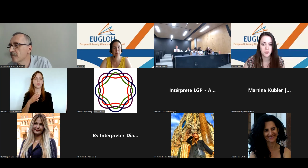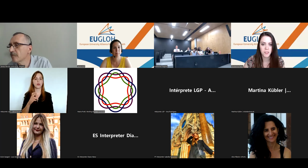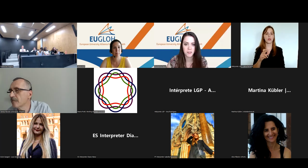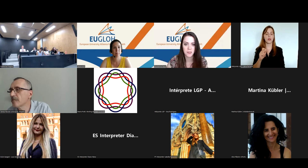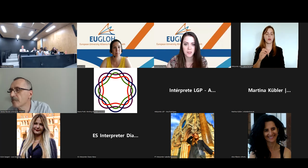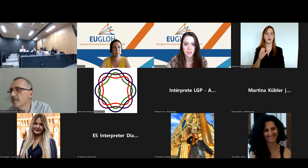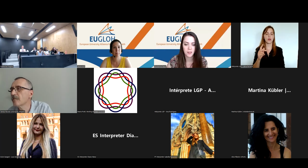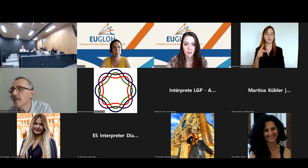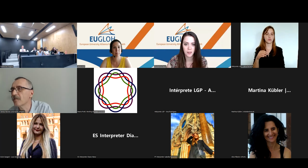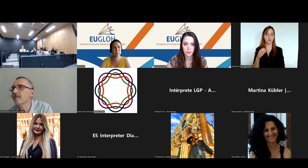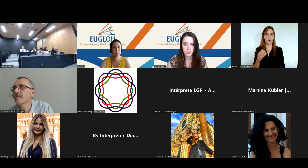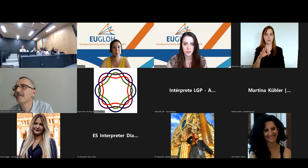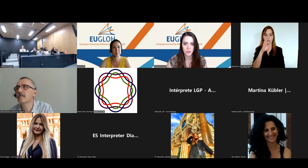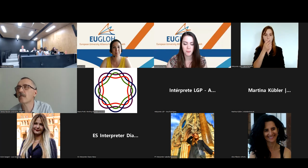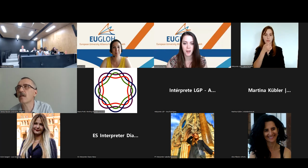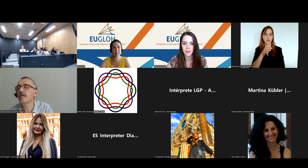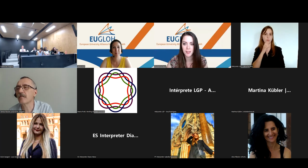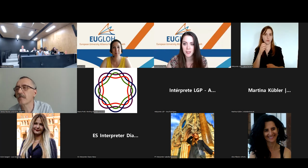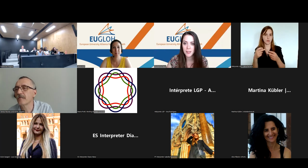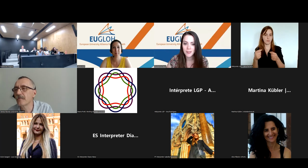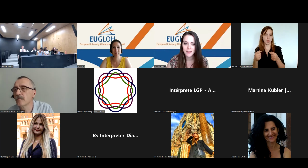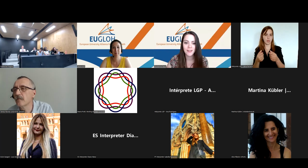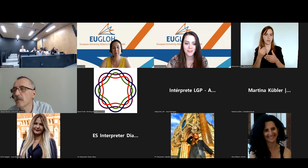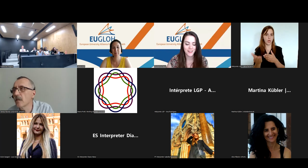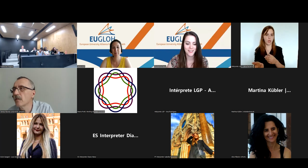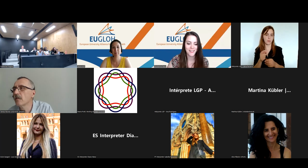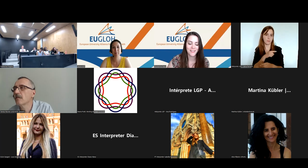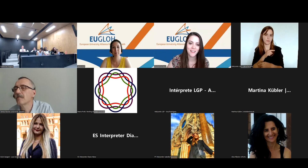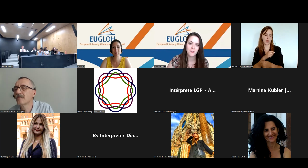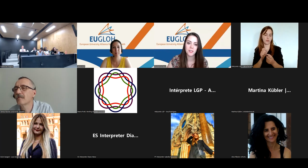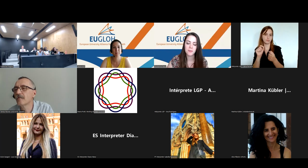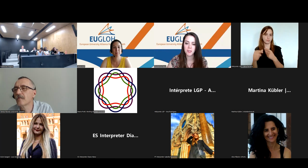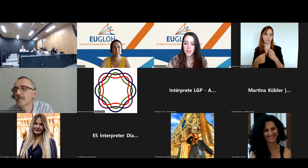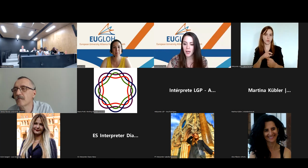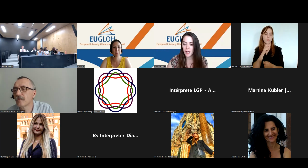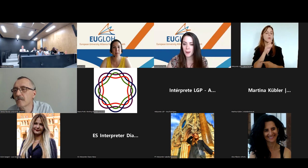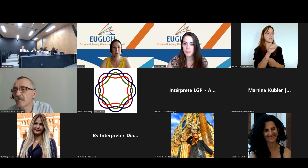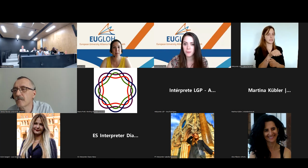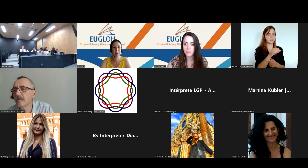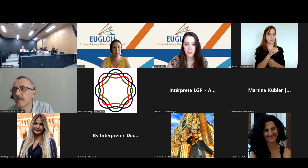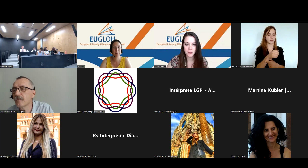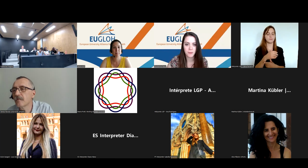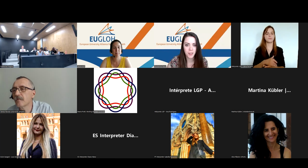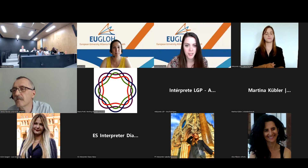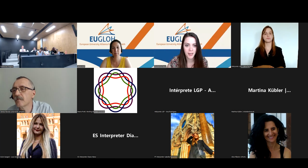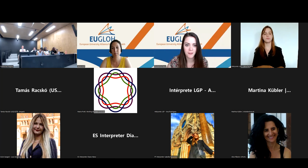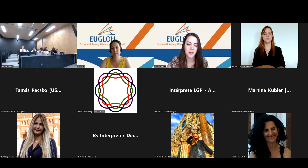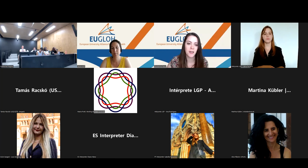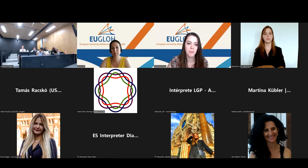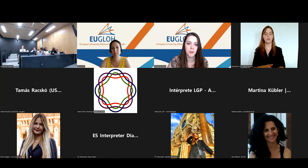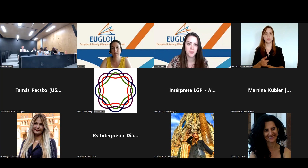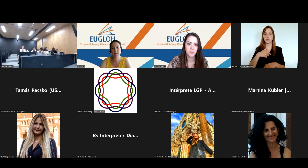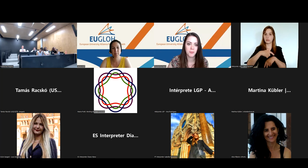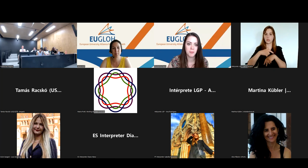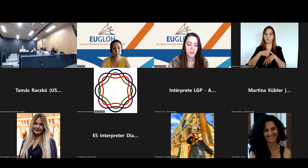email address to this student privately. Yes. Okay, thank you. Thank you for the support. We are running out of